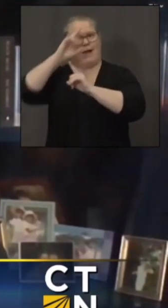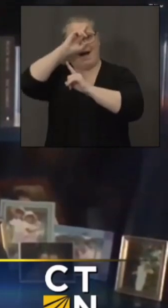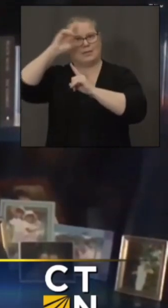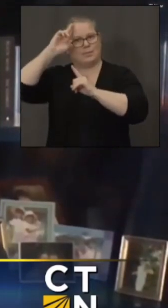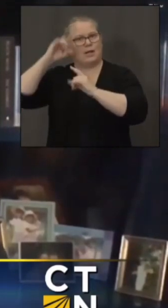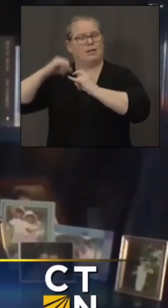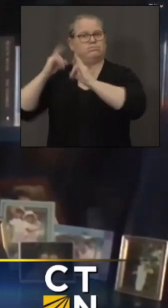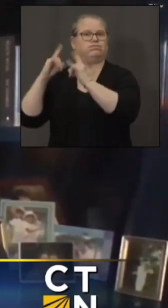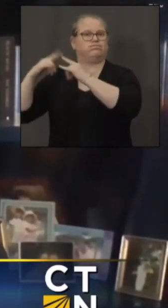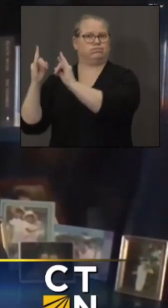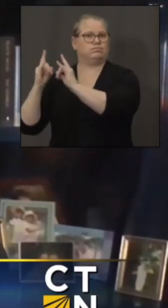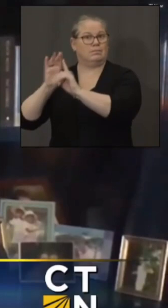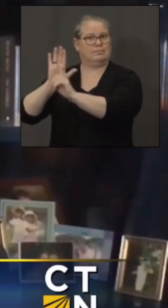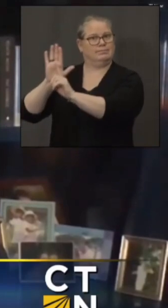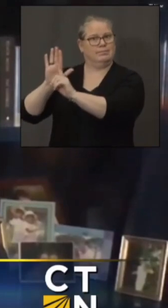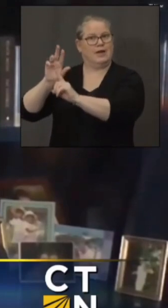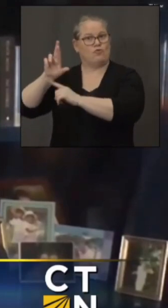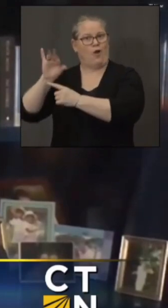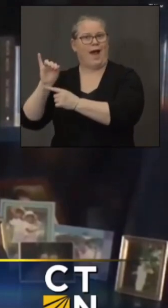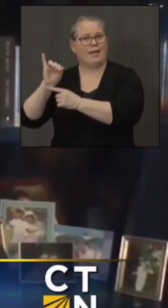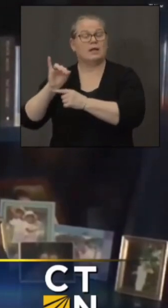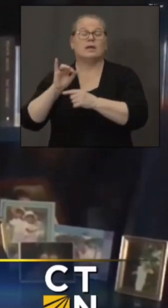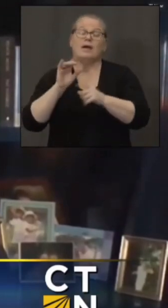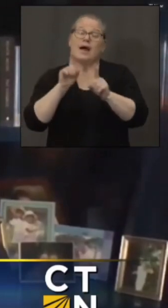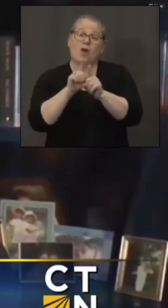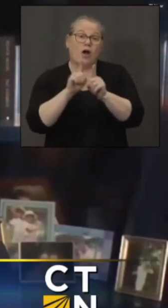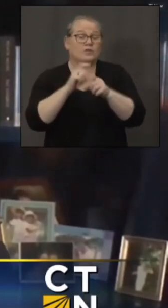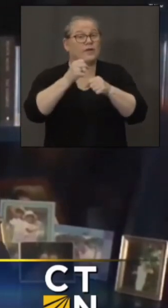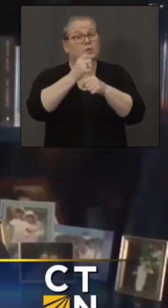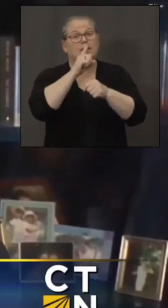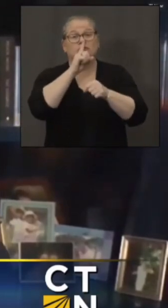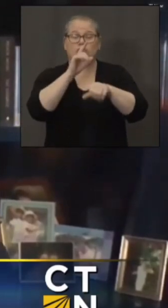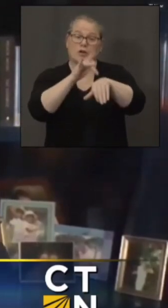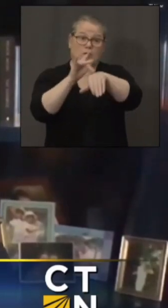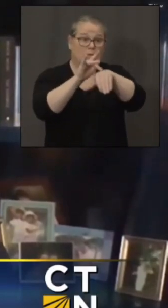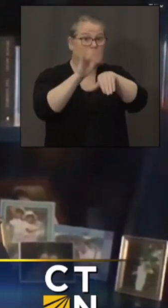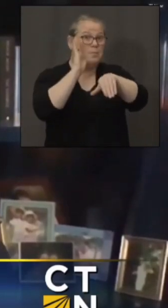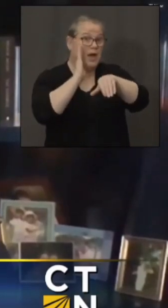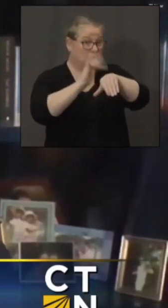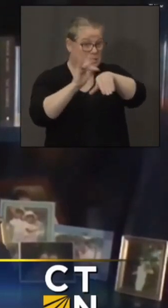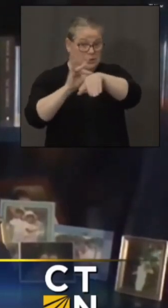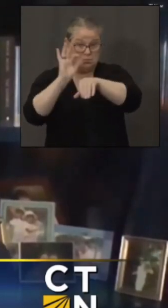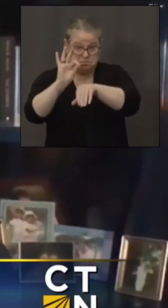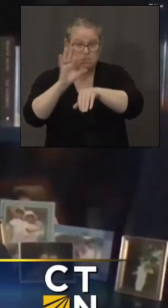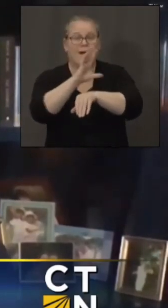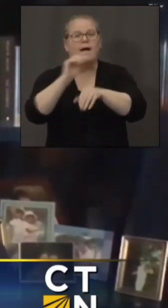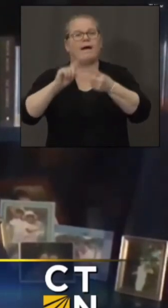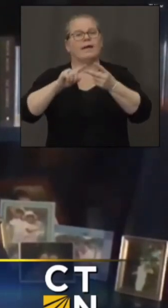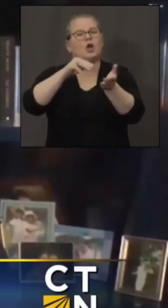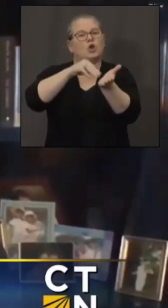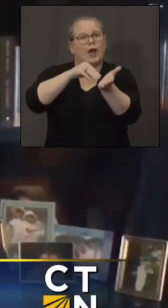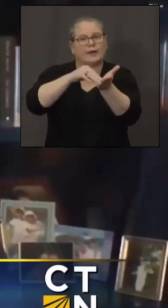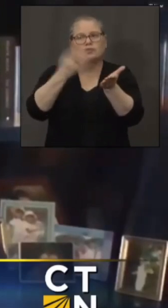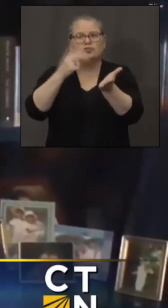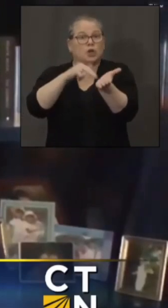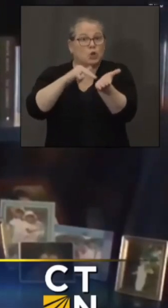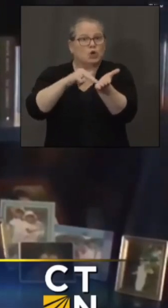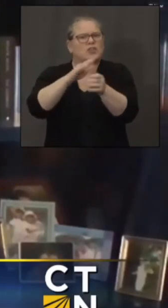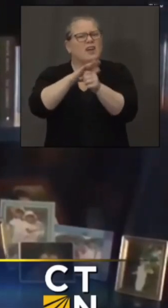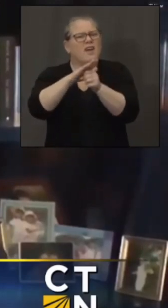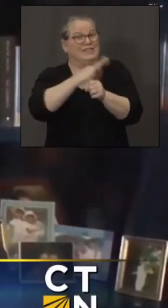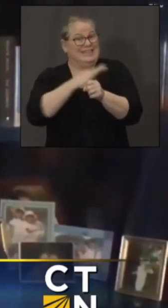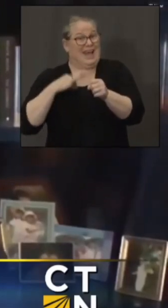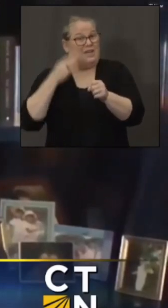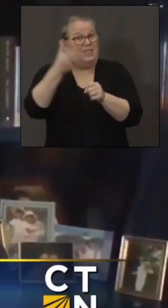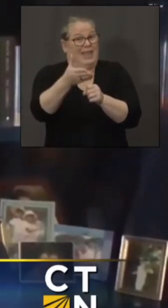have the nurses and docs necessary to be able to deal with this. Right now, we can see the trend line, and while you take